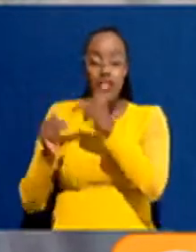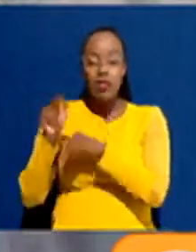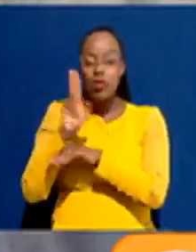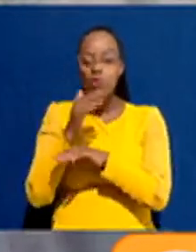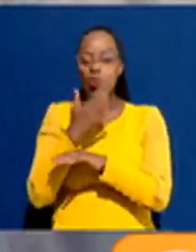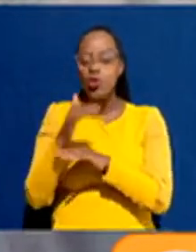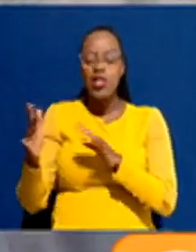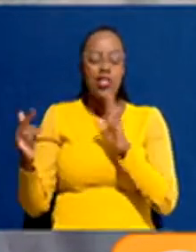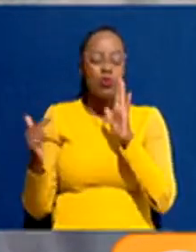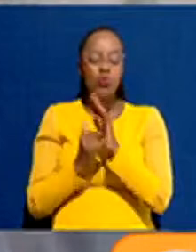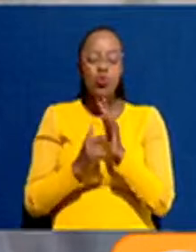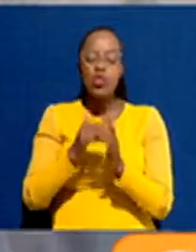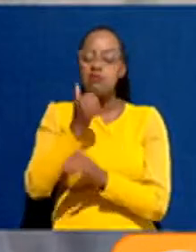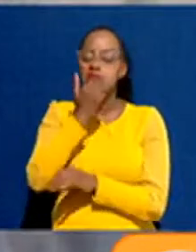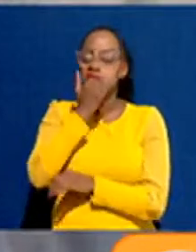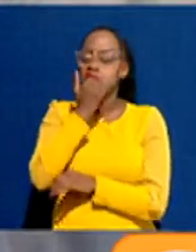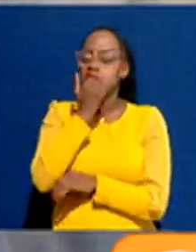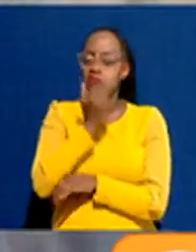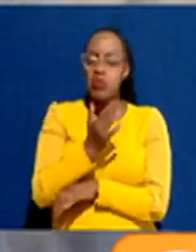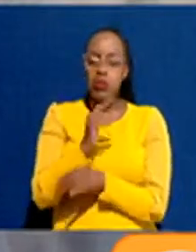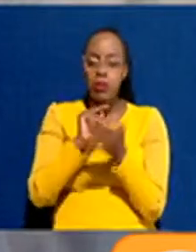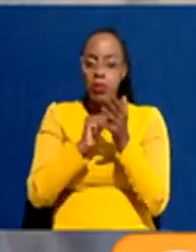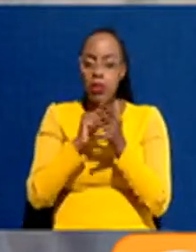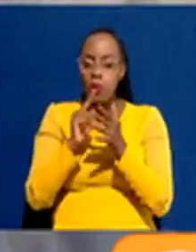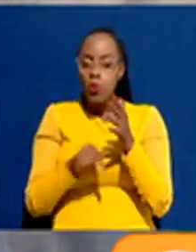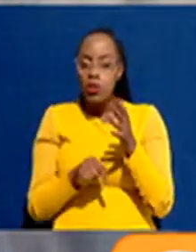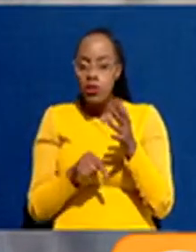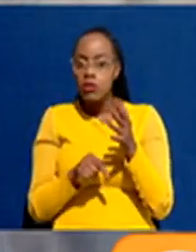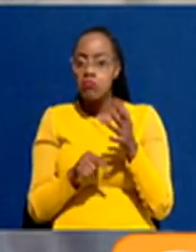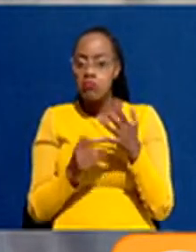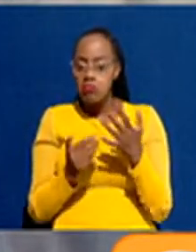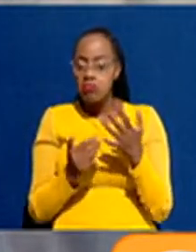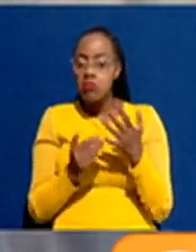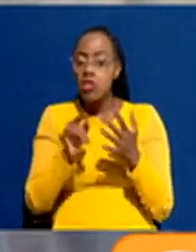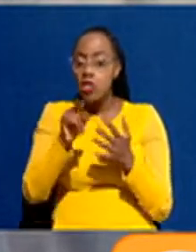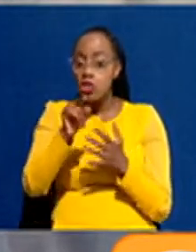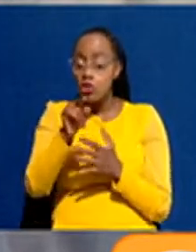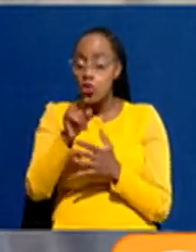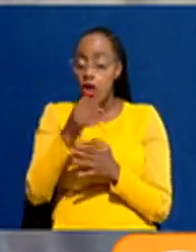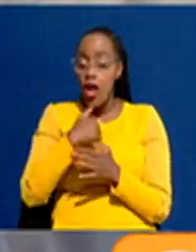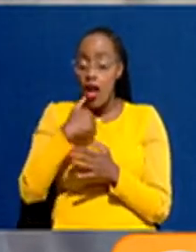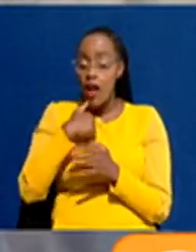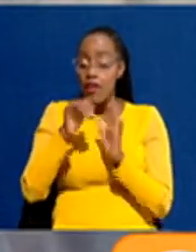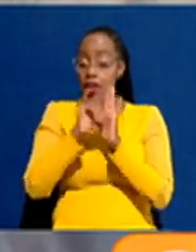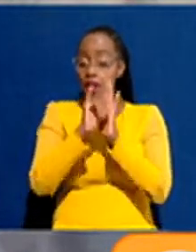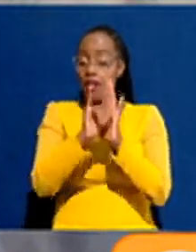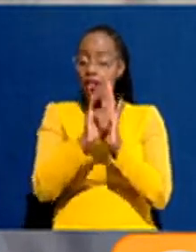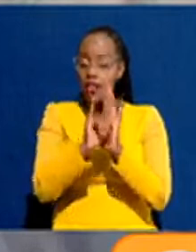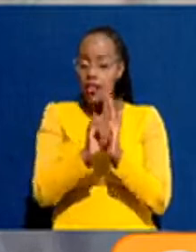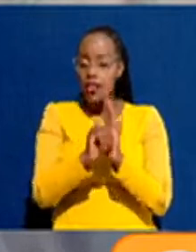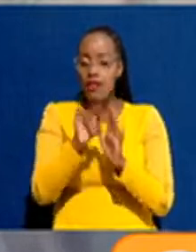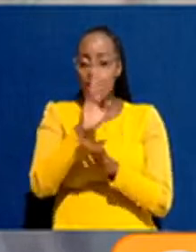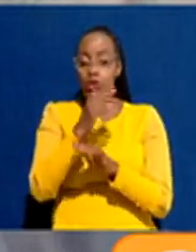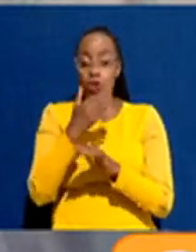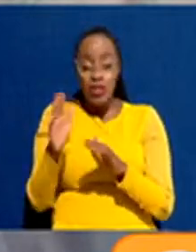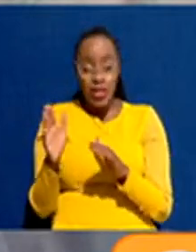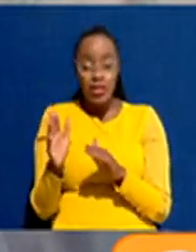useless, which means knowing, having an identity is